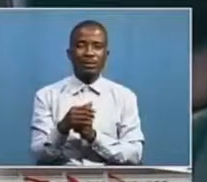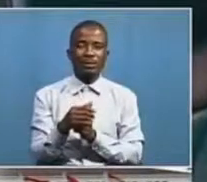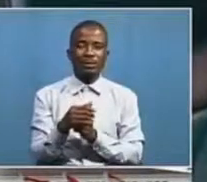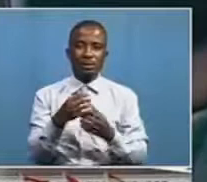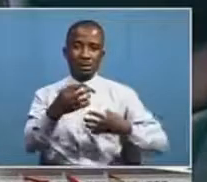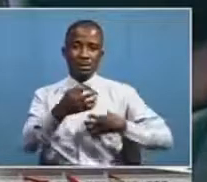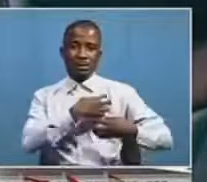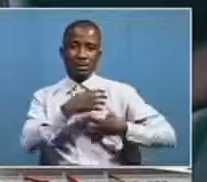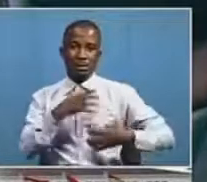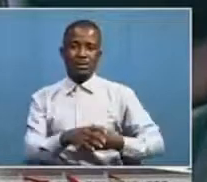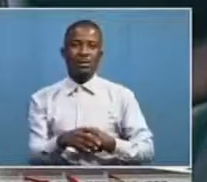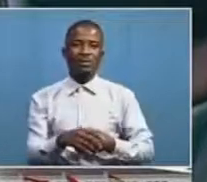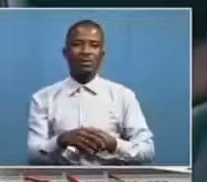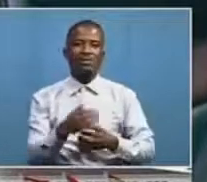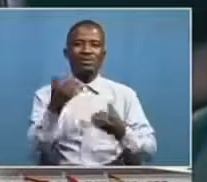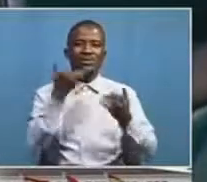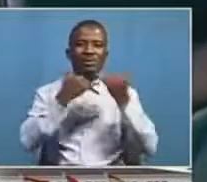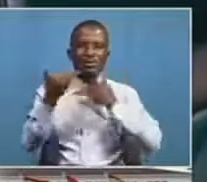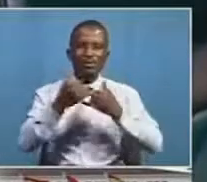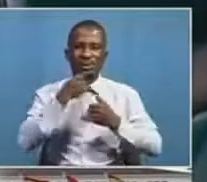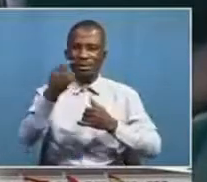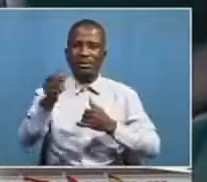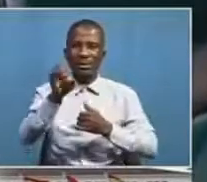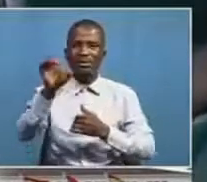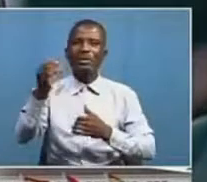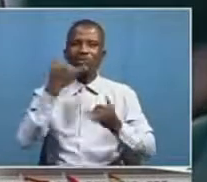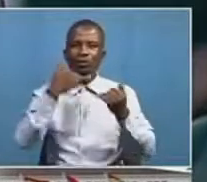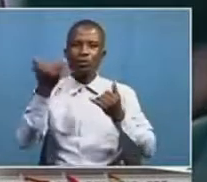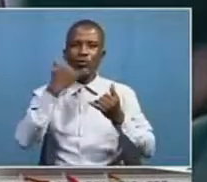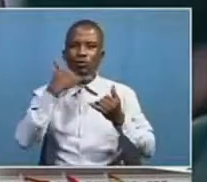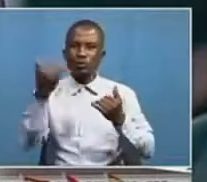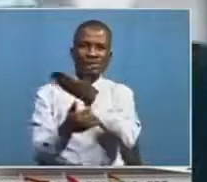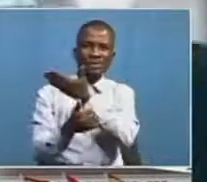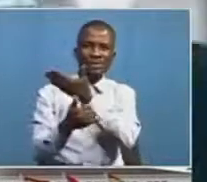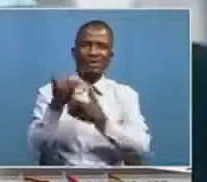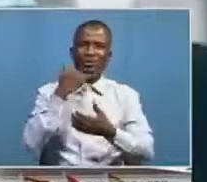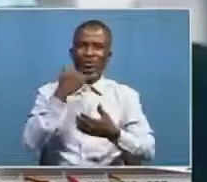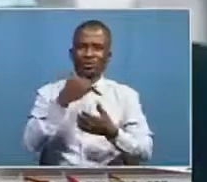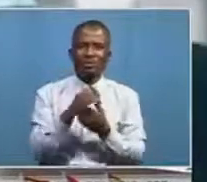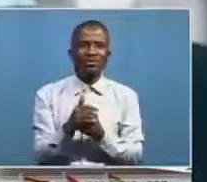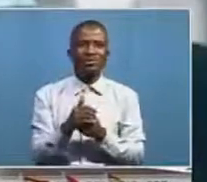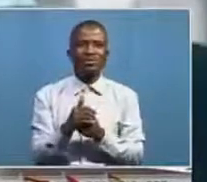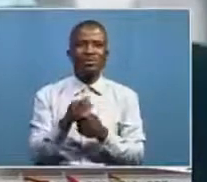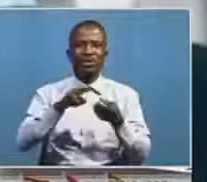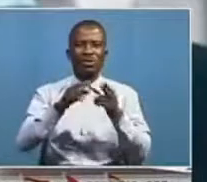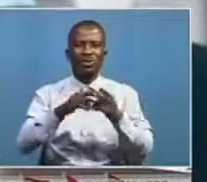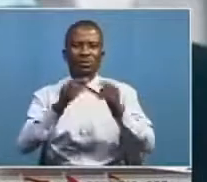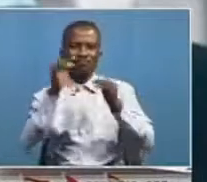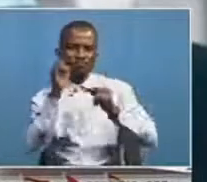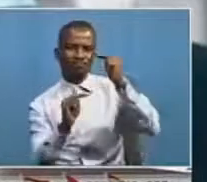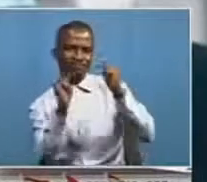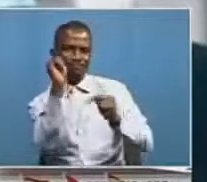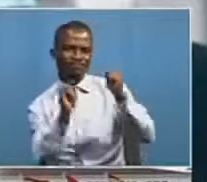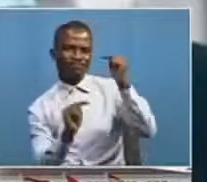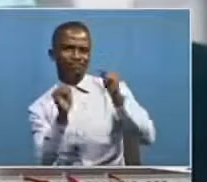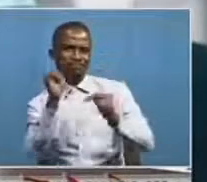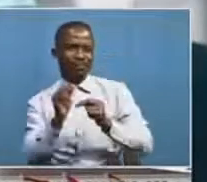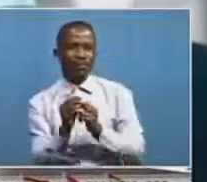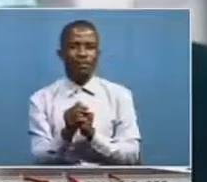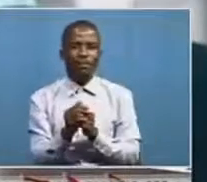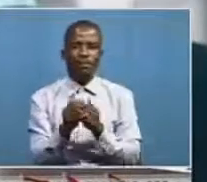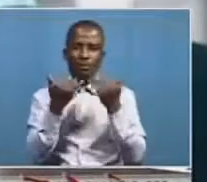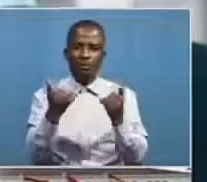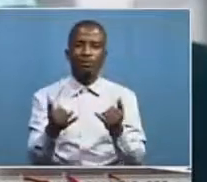wrong aggregation of votes and vote padding by officers of the first respondent in favor of the second respondent. We are of the opinion that